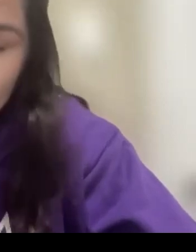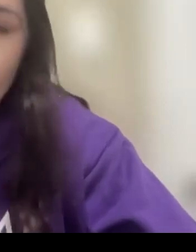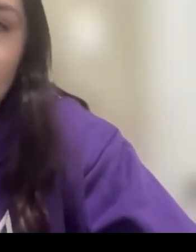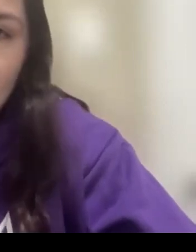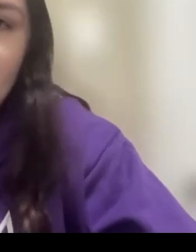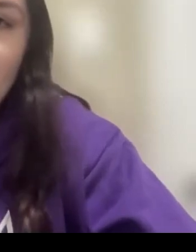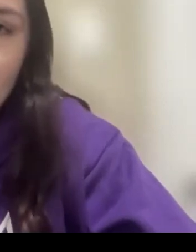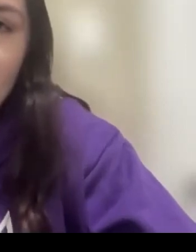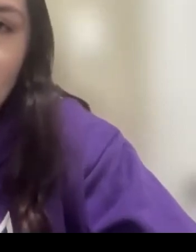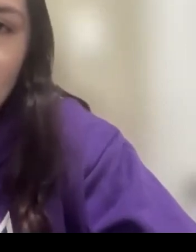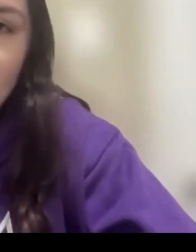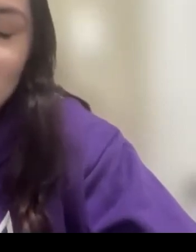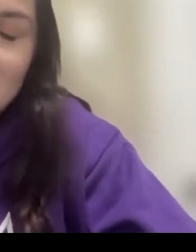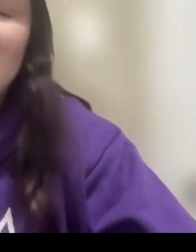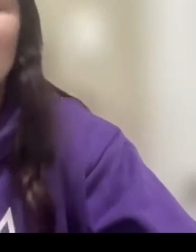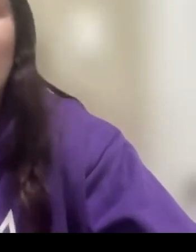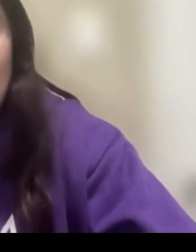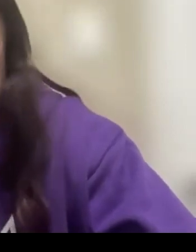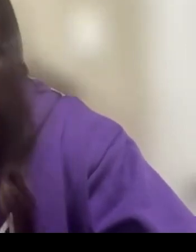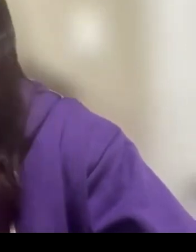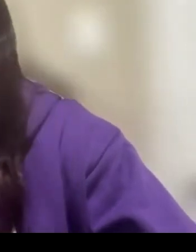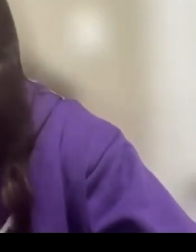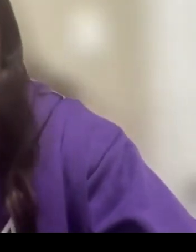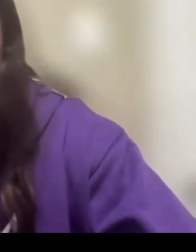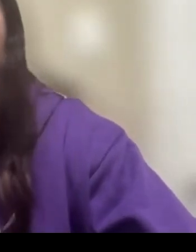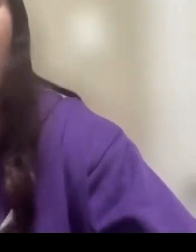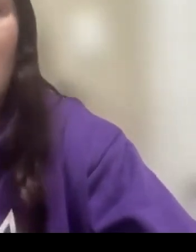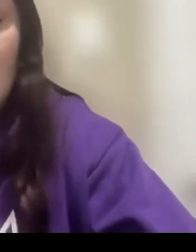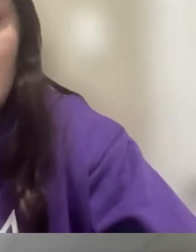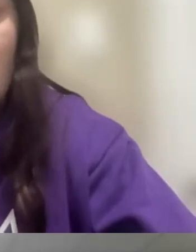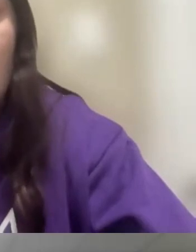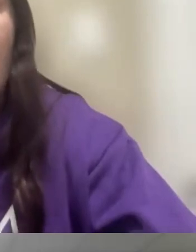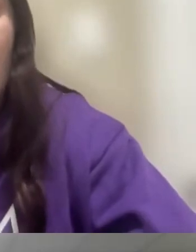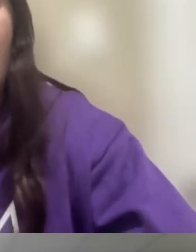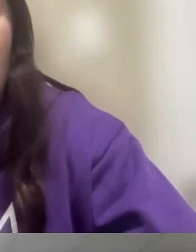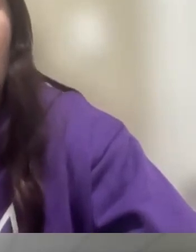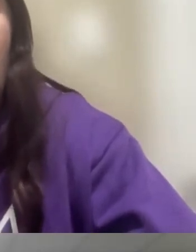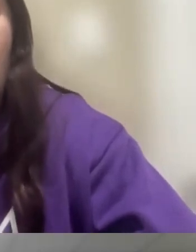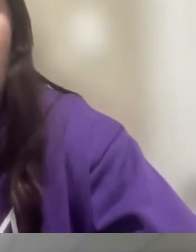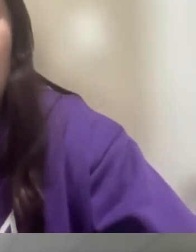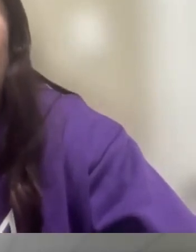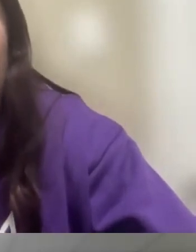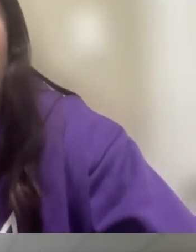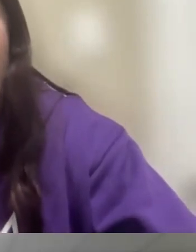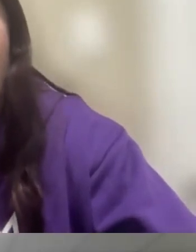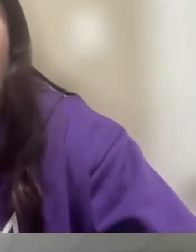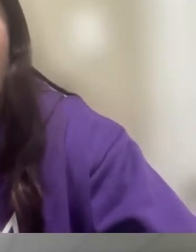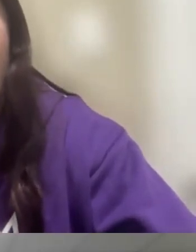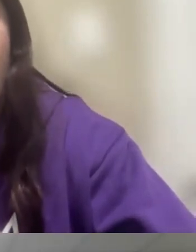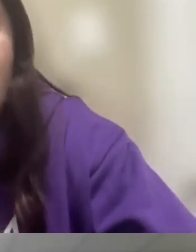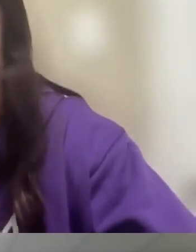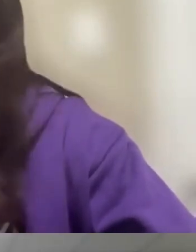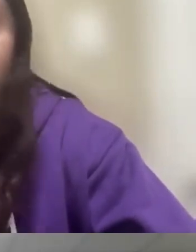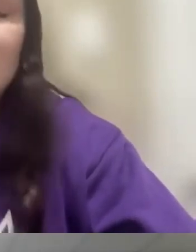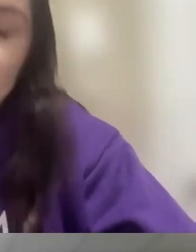I also want to tell you, sadly, you're not alone. There's a lot of people that get caught in the healthcare system, whether it's a Sutter system or a